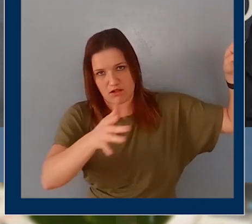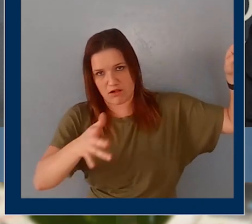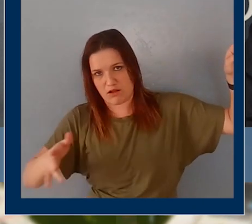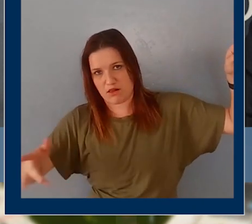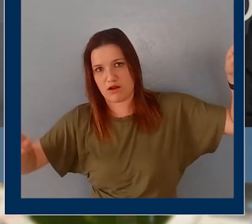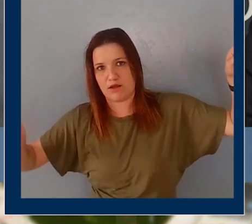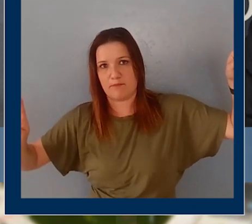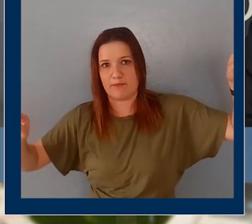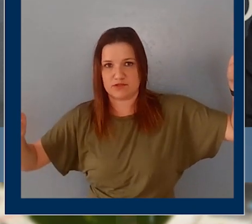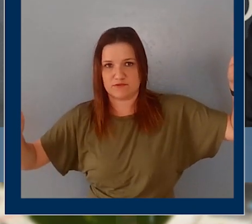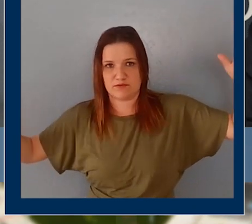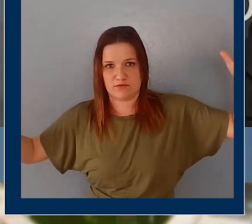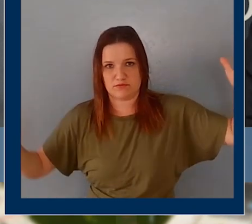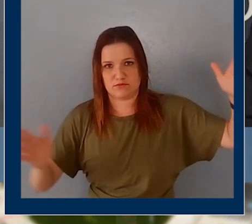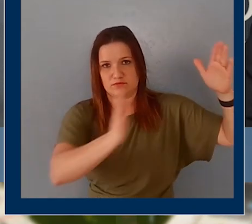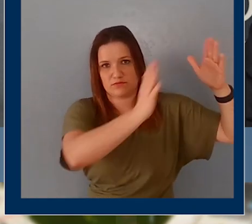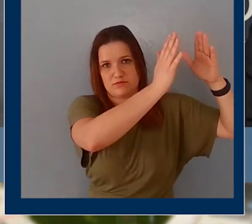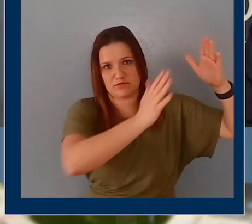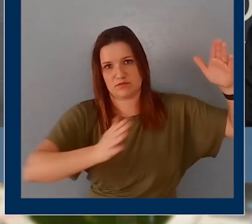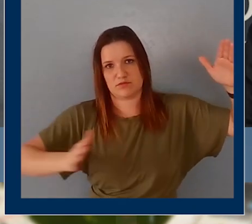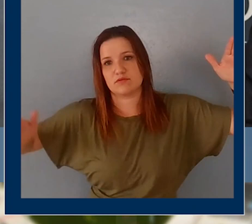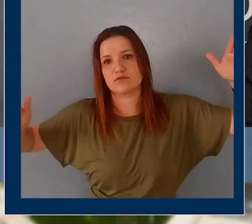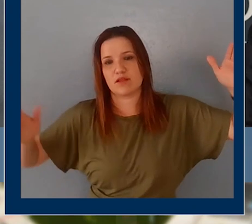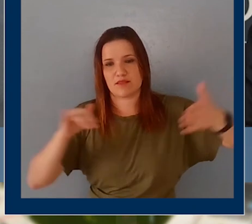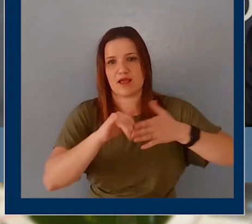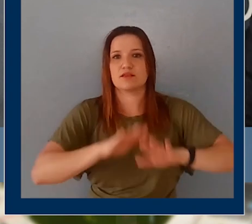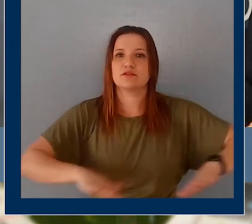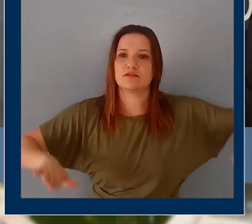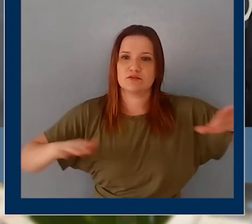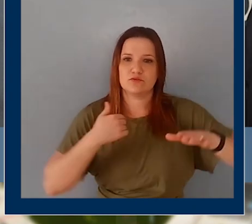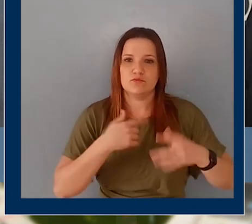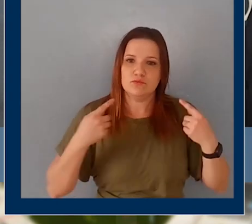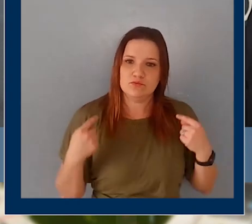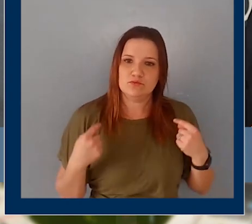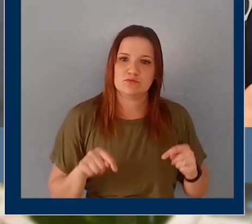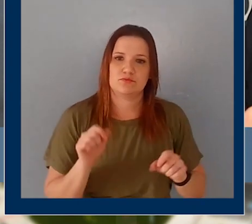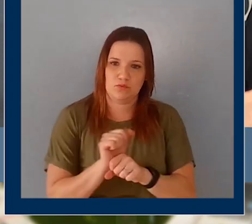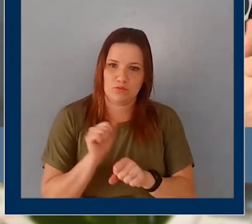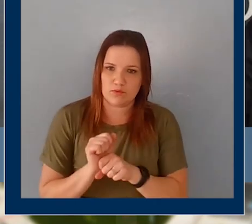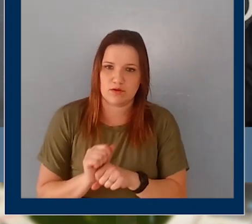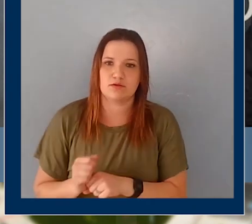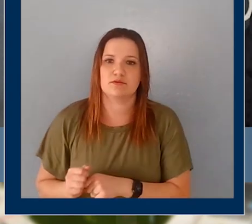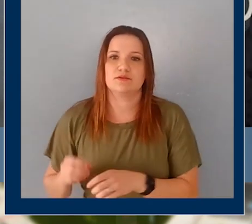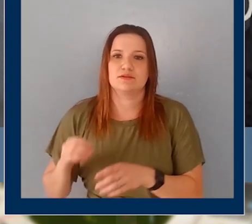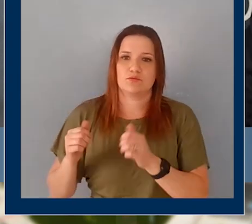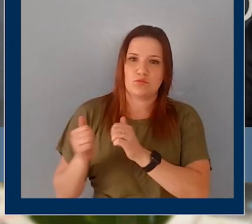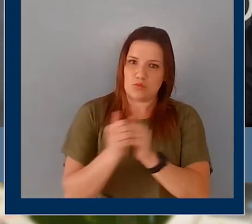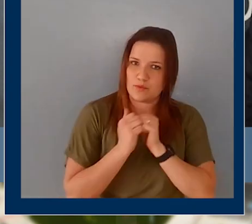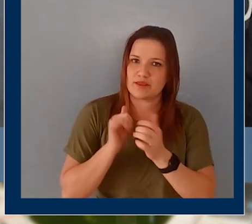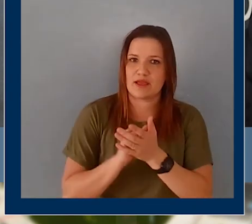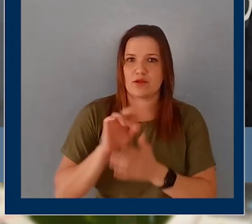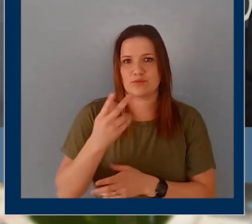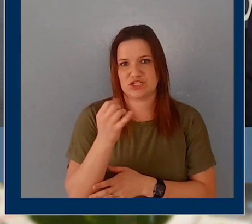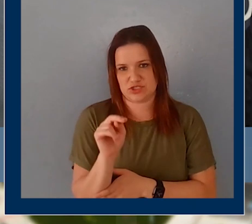emergency management system would actually be managing transfers. So normally, if I need to transfer a patient to a